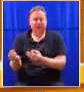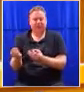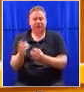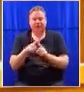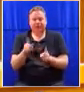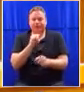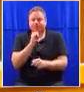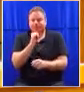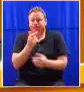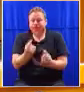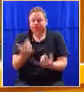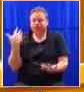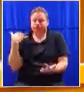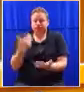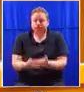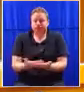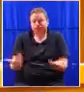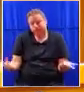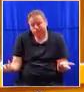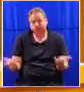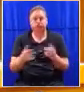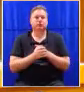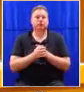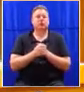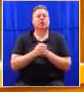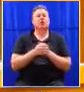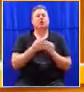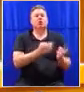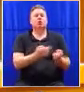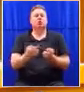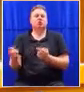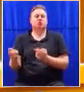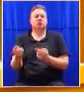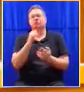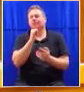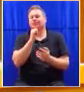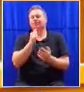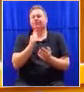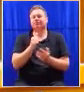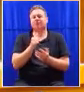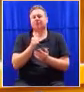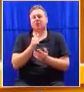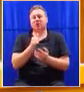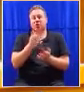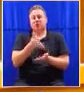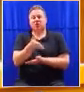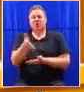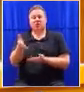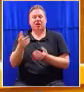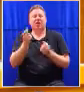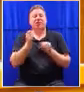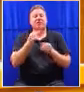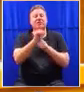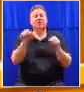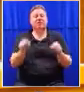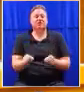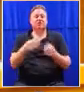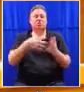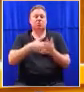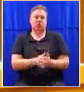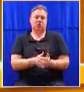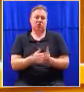done. Additionally, resources can only assist where there are strong systems in place. Without